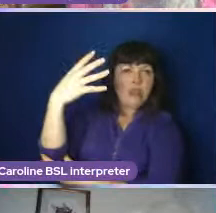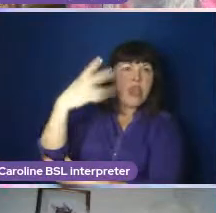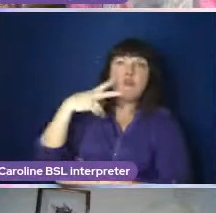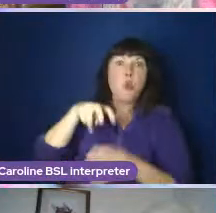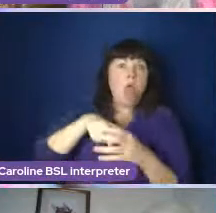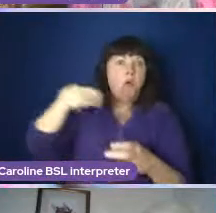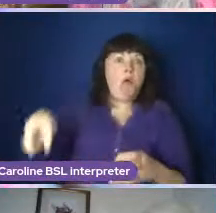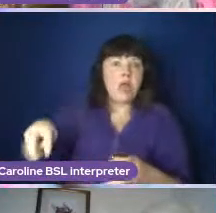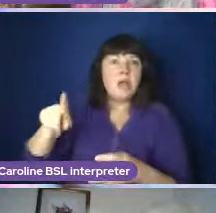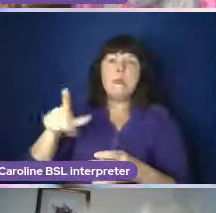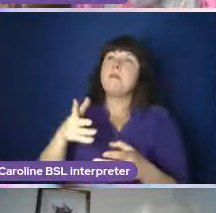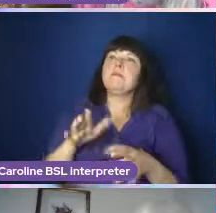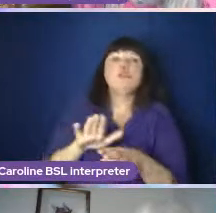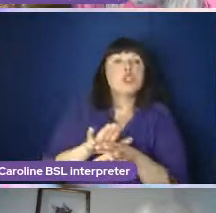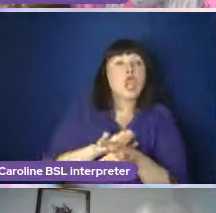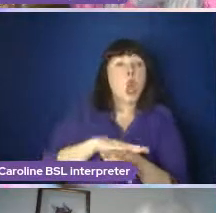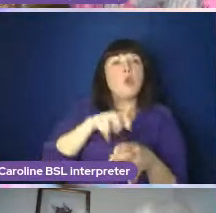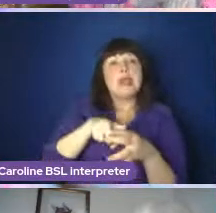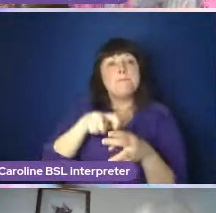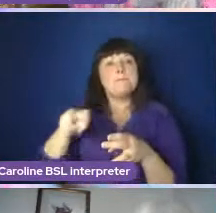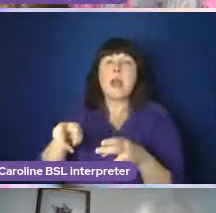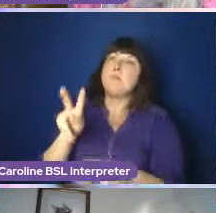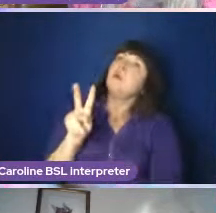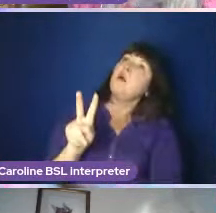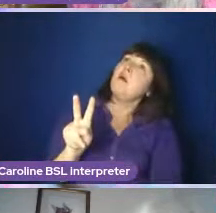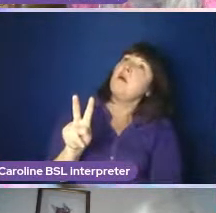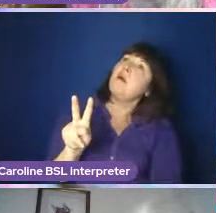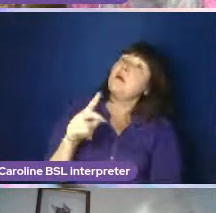but it just makes you a bit more happier, doesn't it?